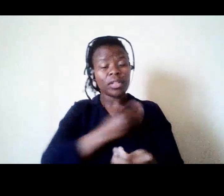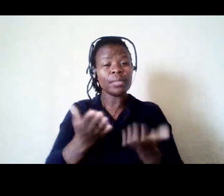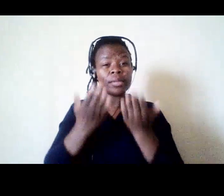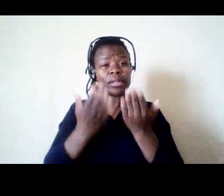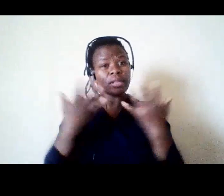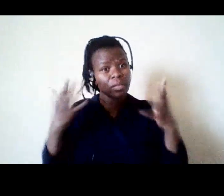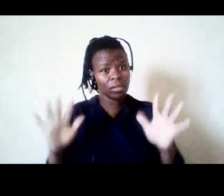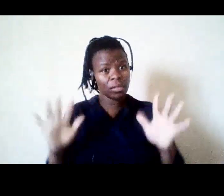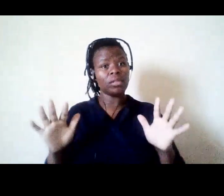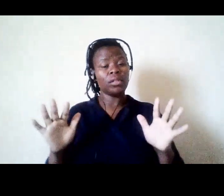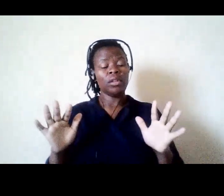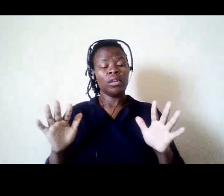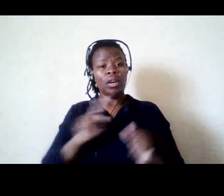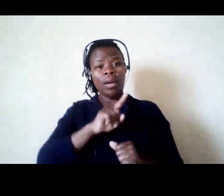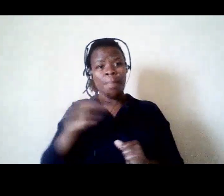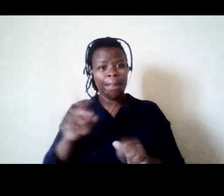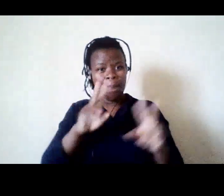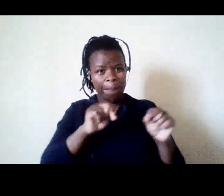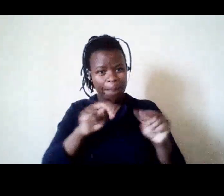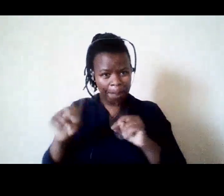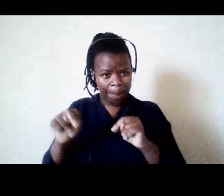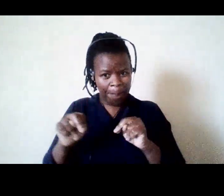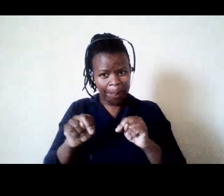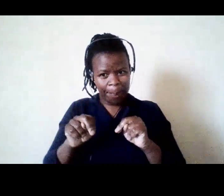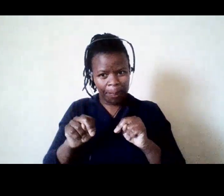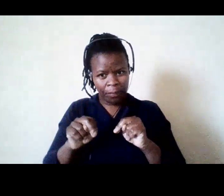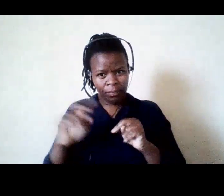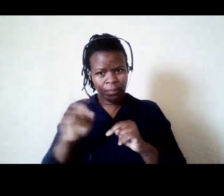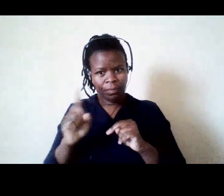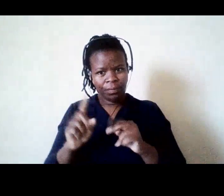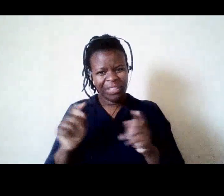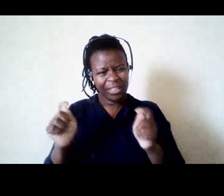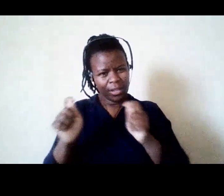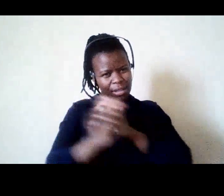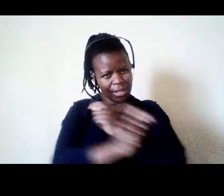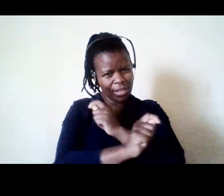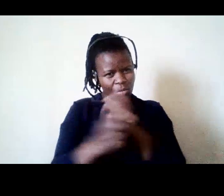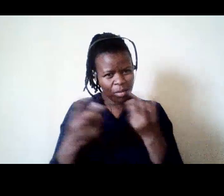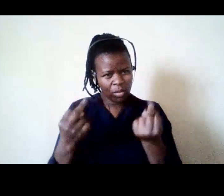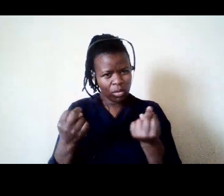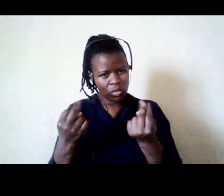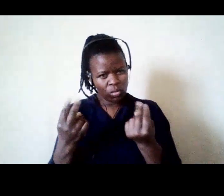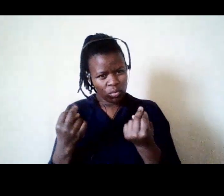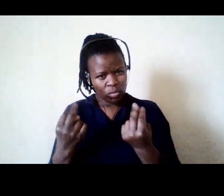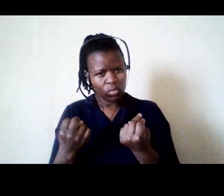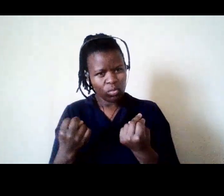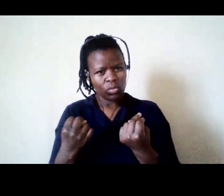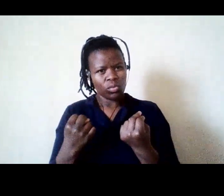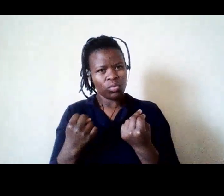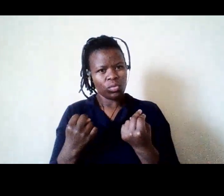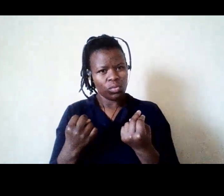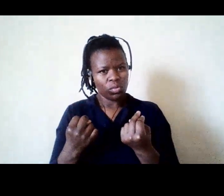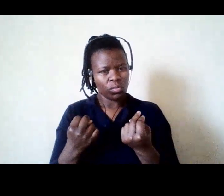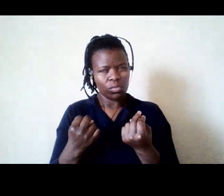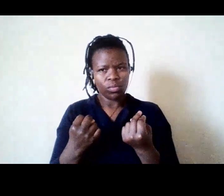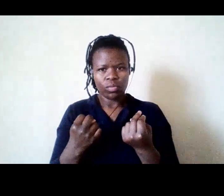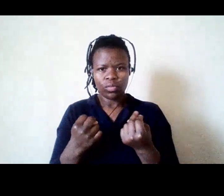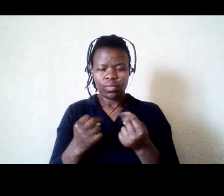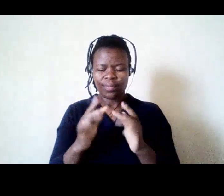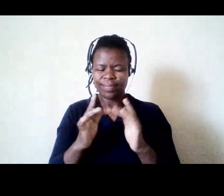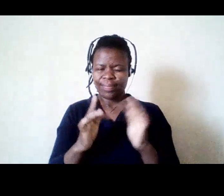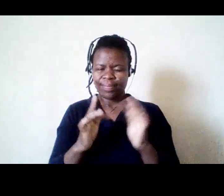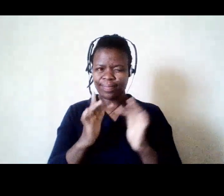when diversity and even when transformation is spoken about, disability is usually not part of it. It's usually race, gender, and the rest